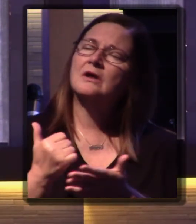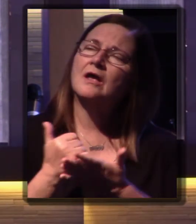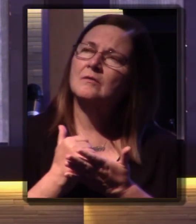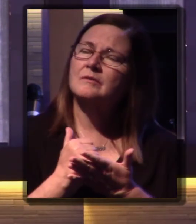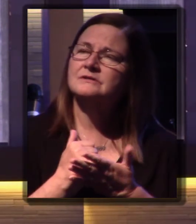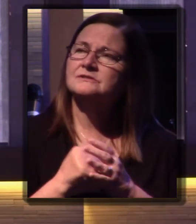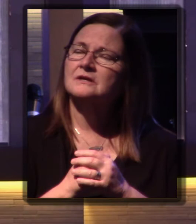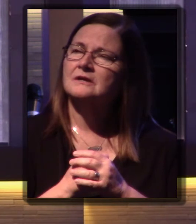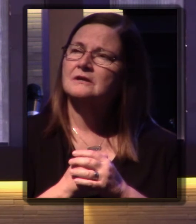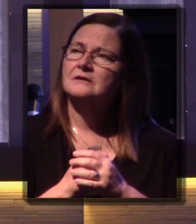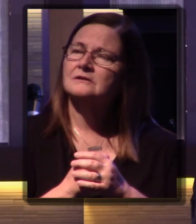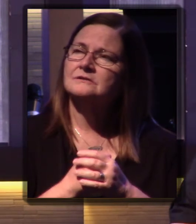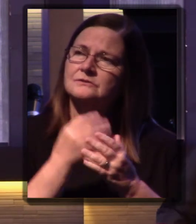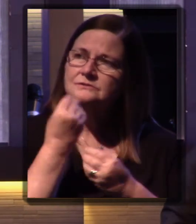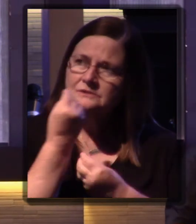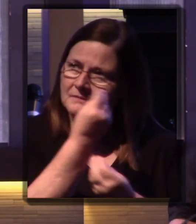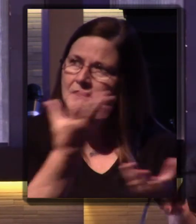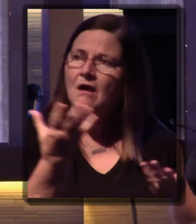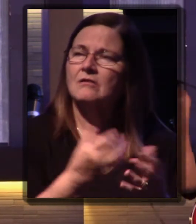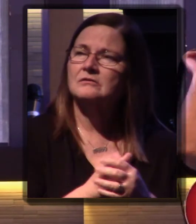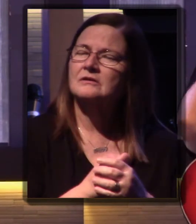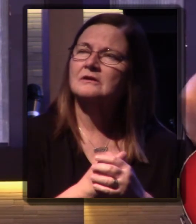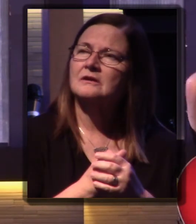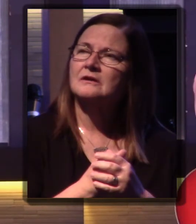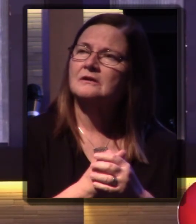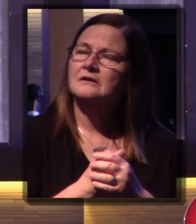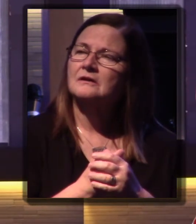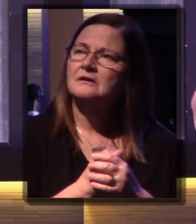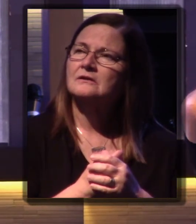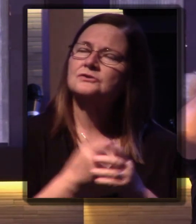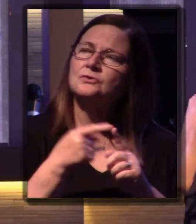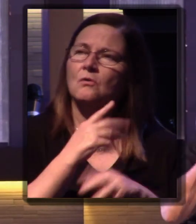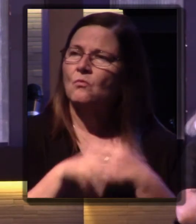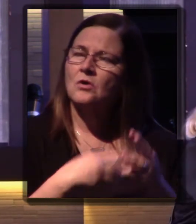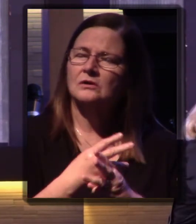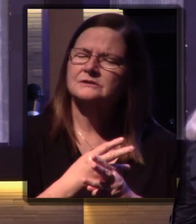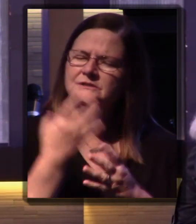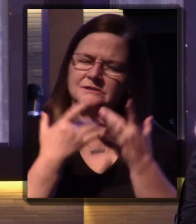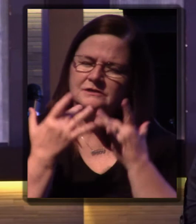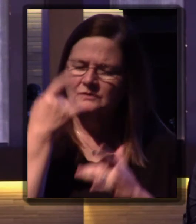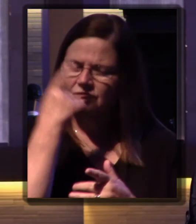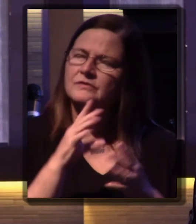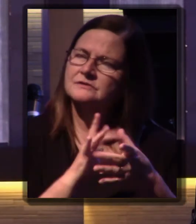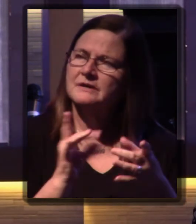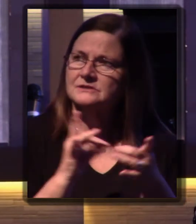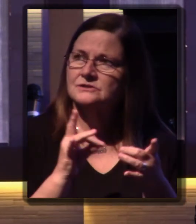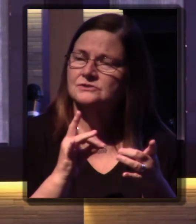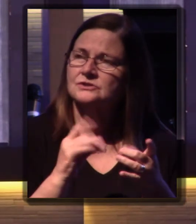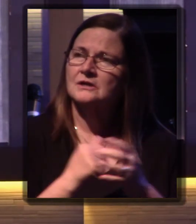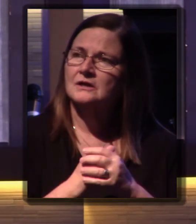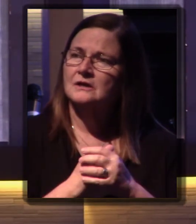Lord, help us to open our mouths in this world that is so desperate for this message, to speak to them,